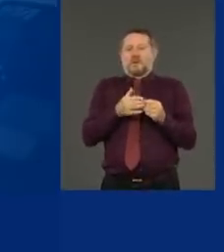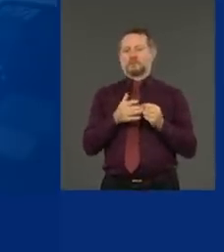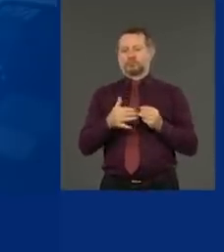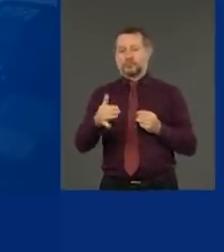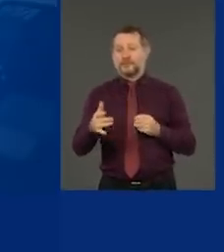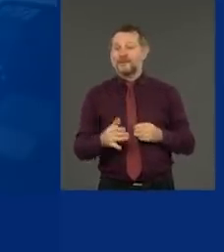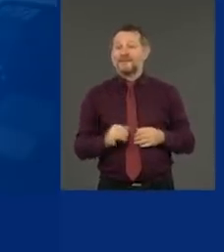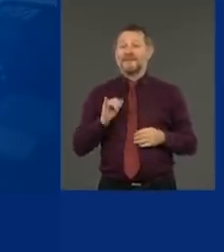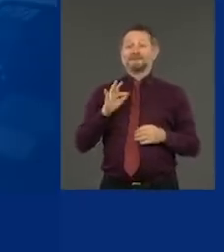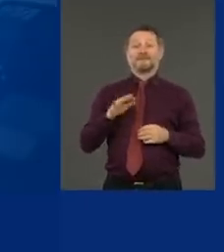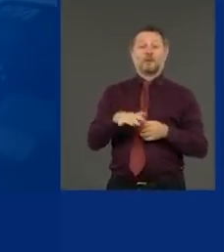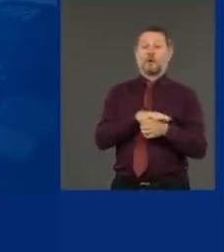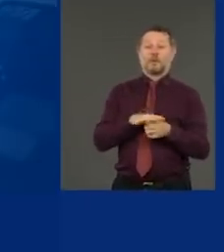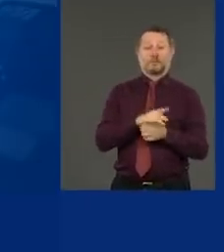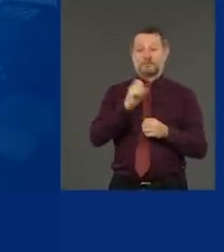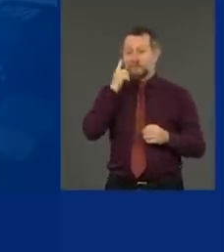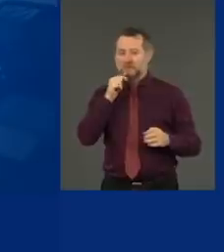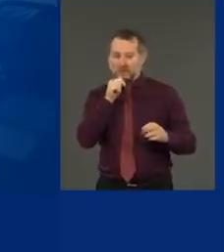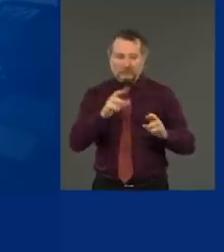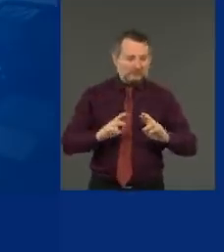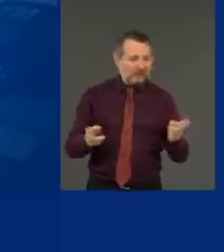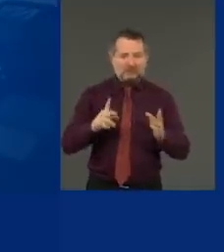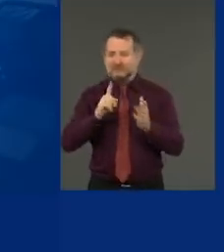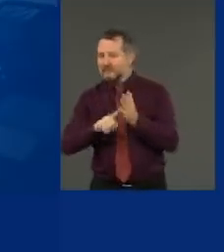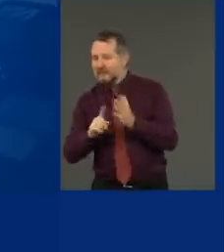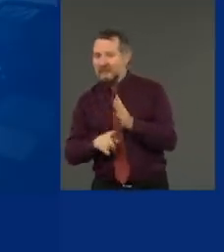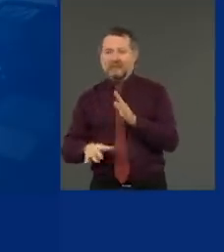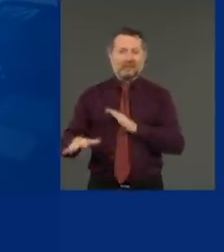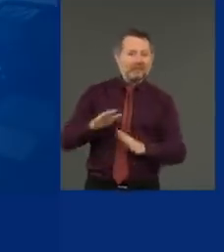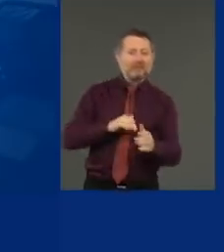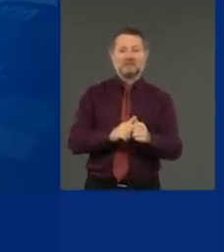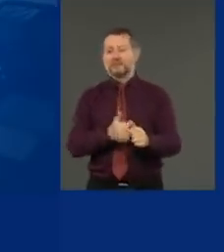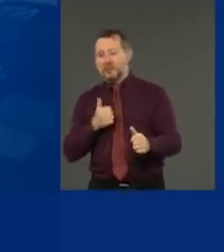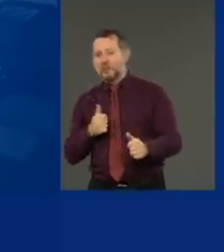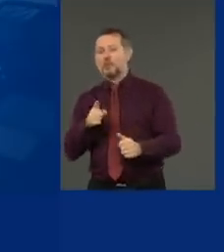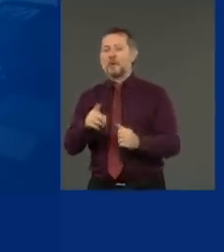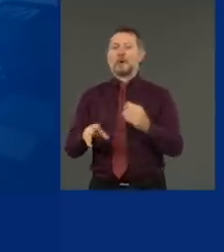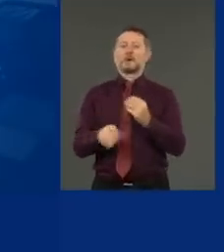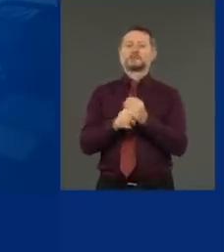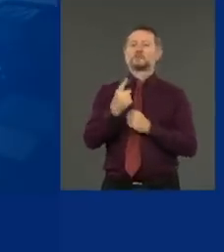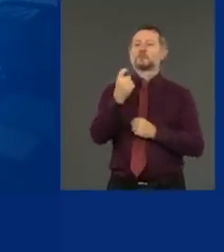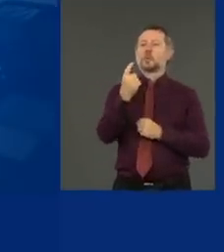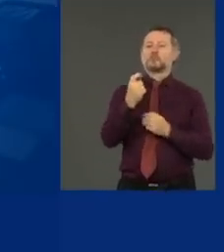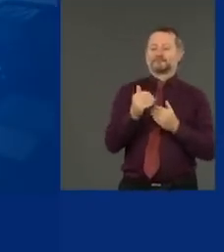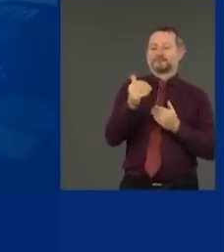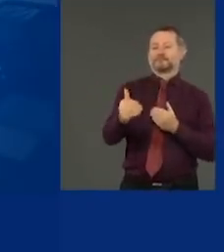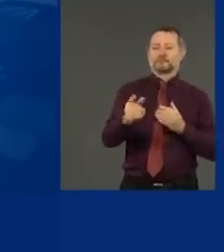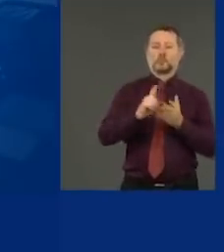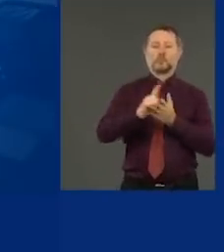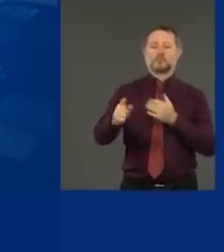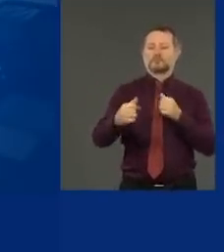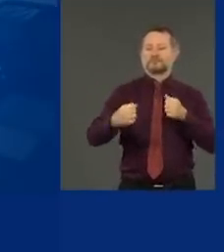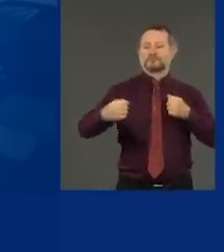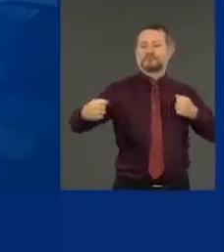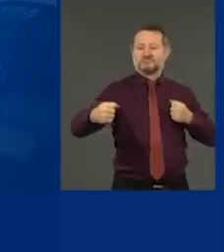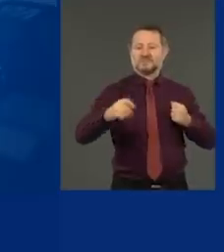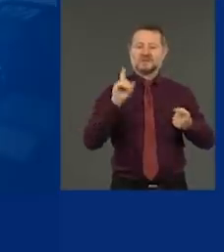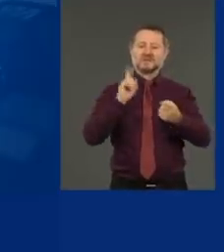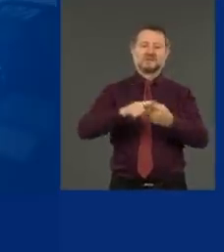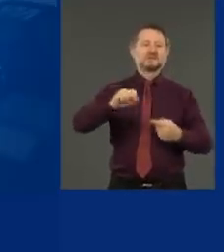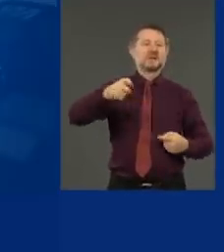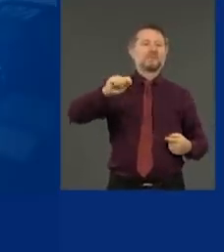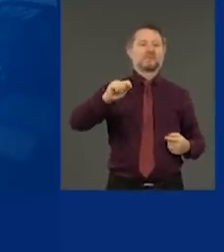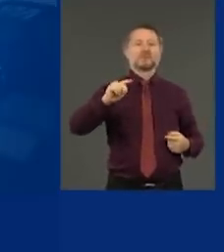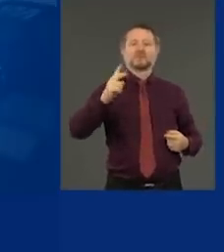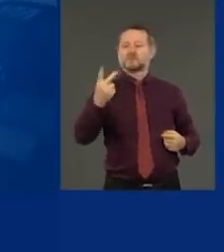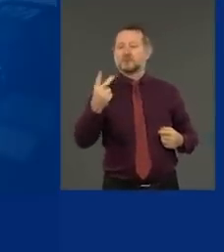can't get ready to do inspections, then they get another week. They can do it September 2nd.